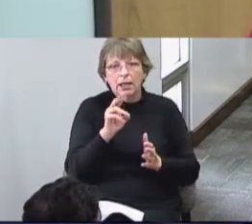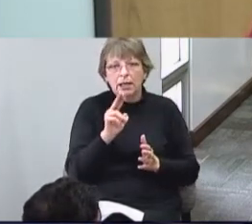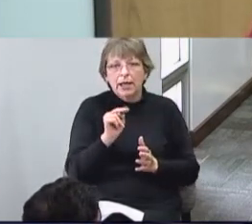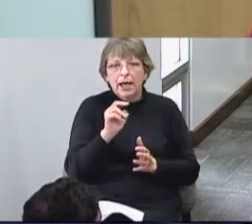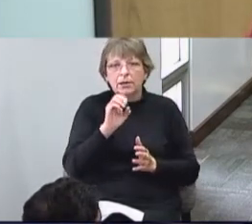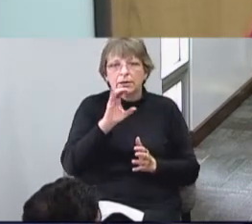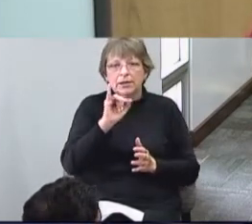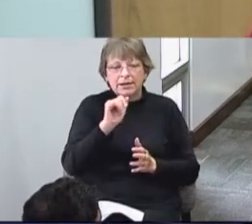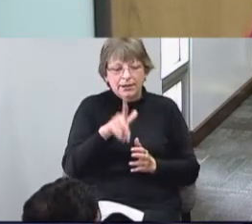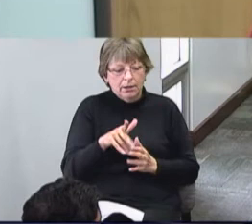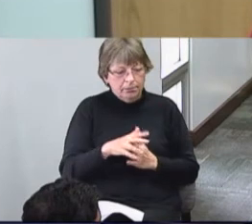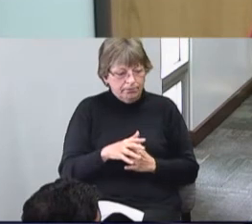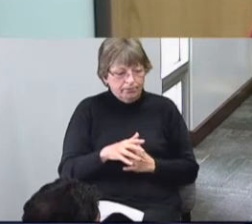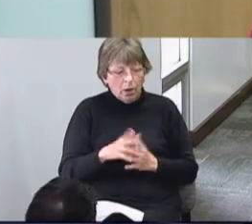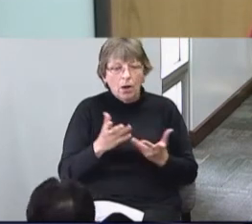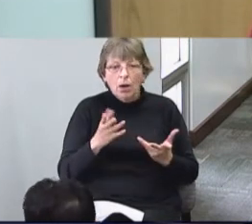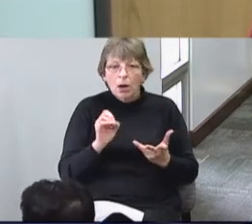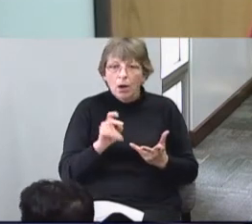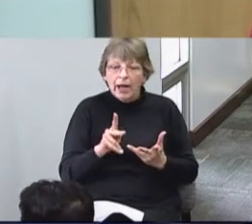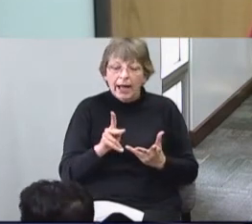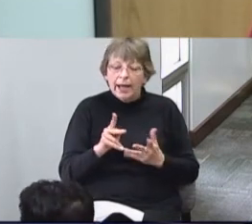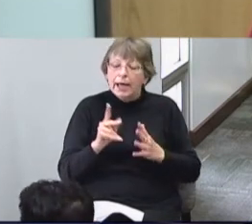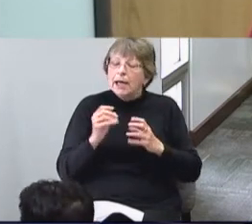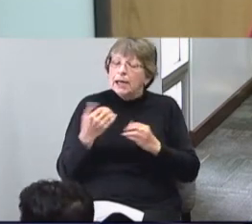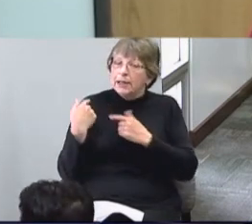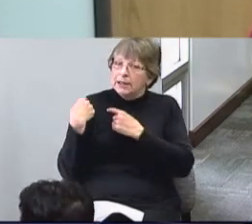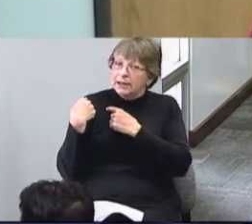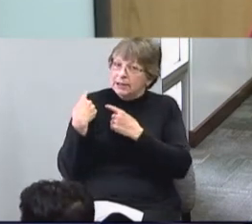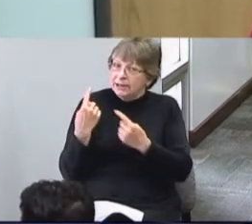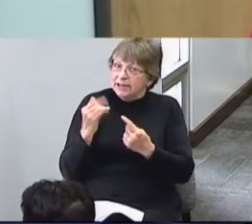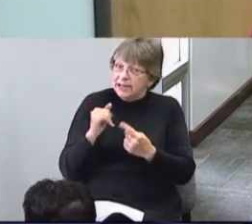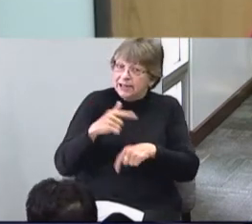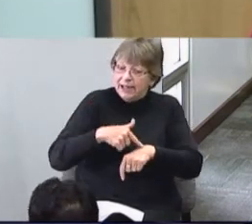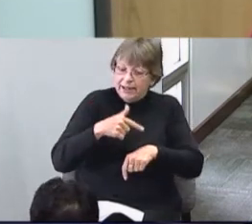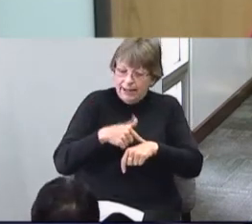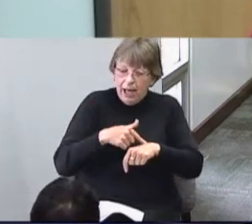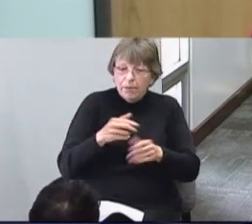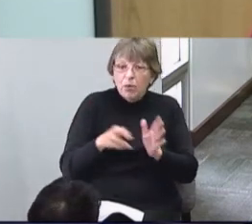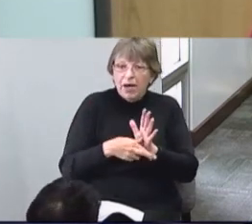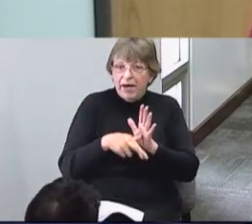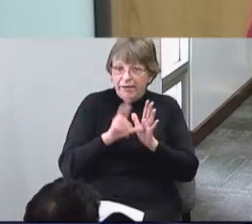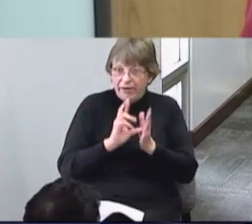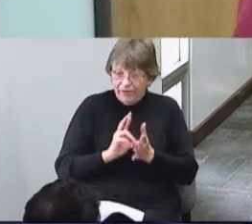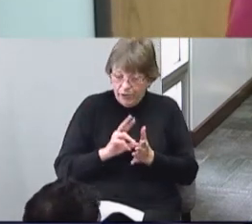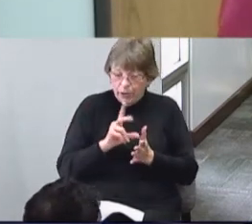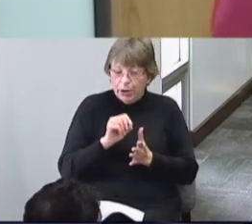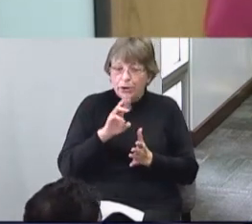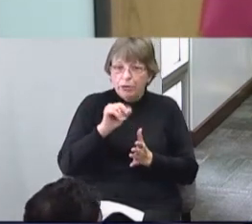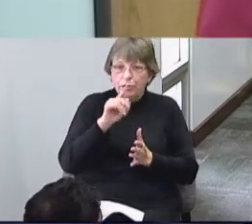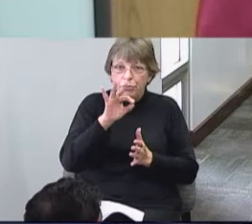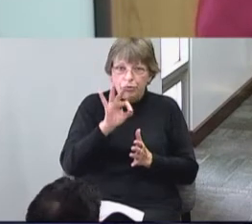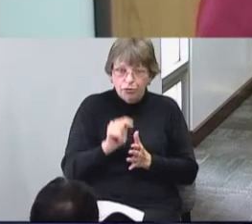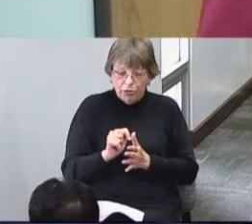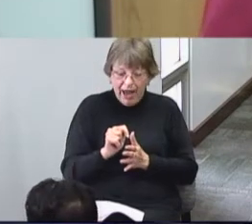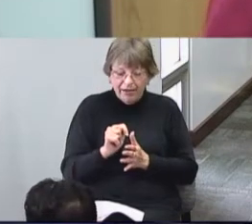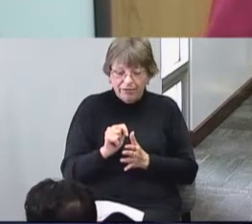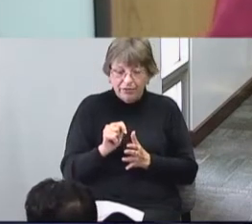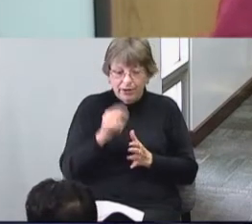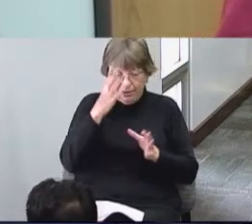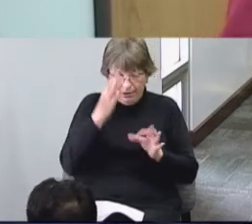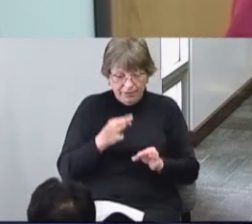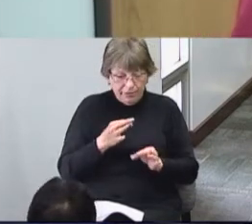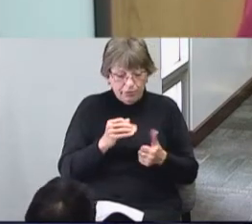city staff has reviewed a draft ordinance, and city staff included John